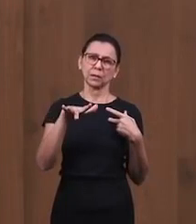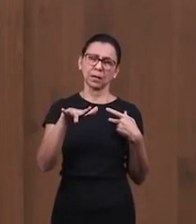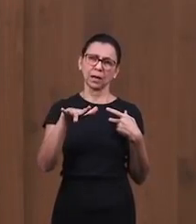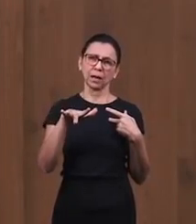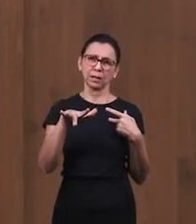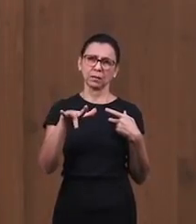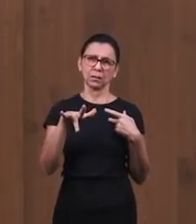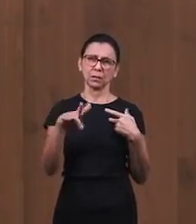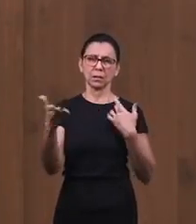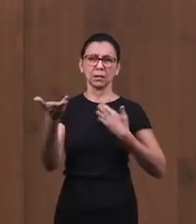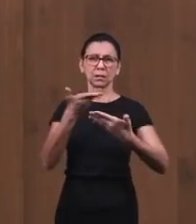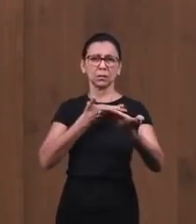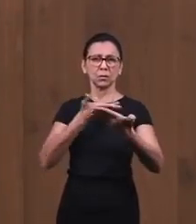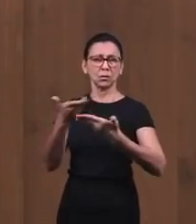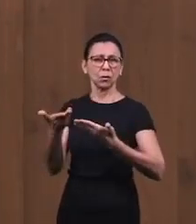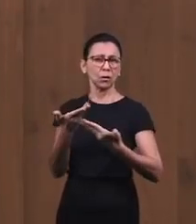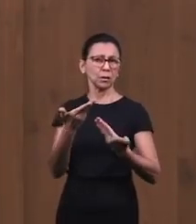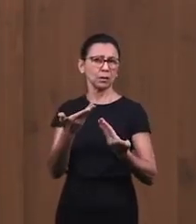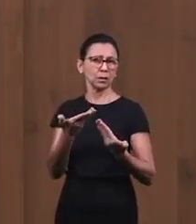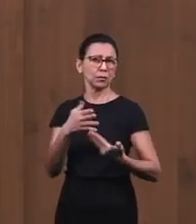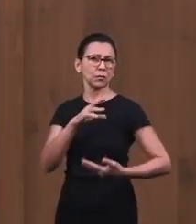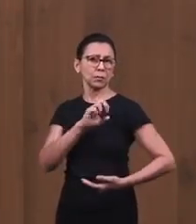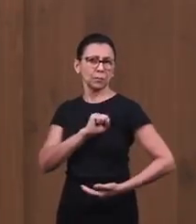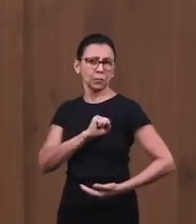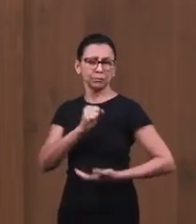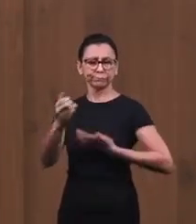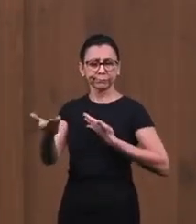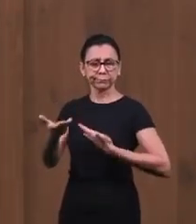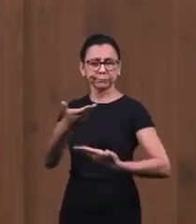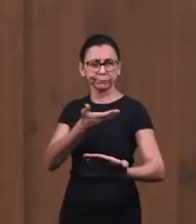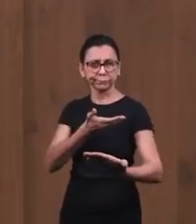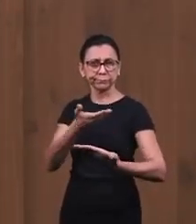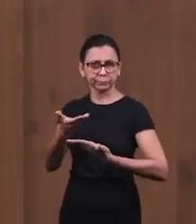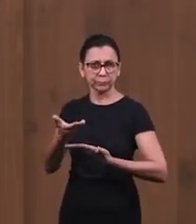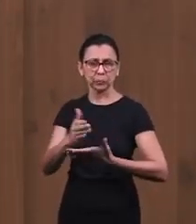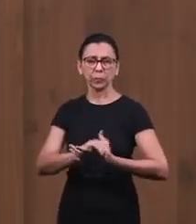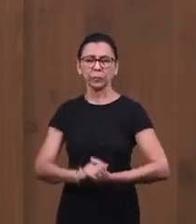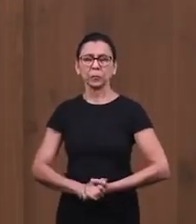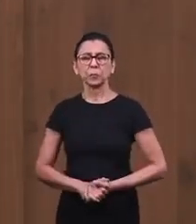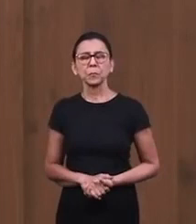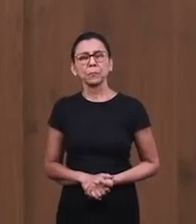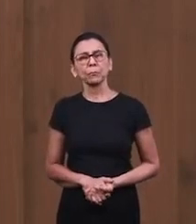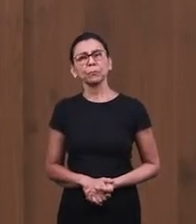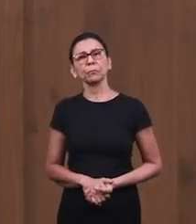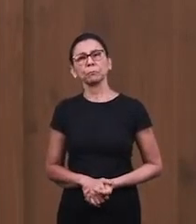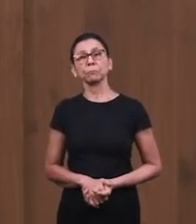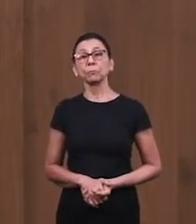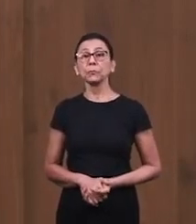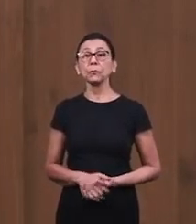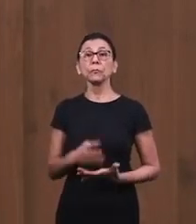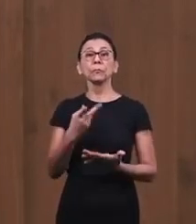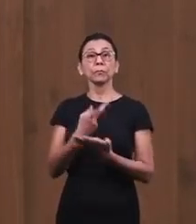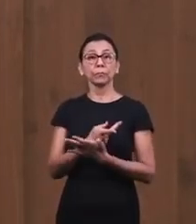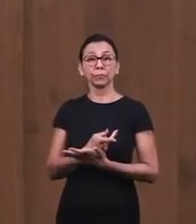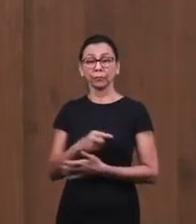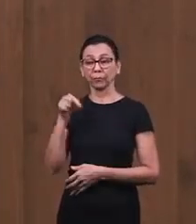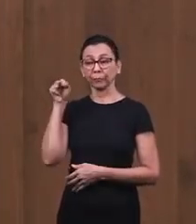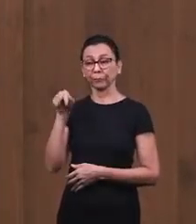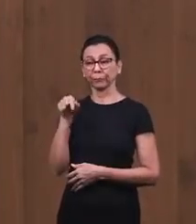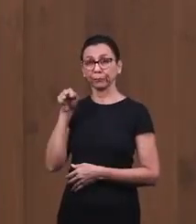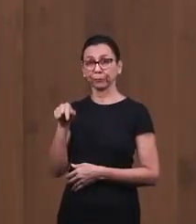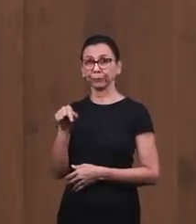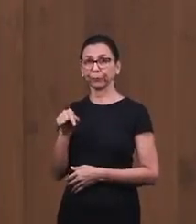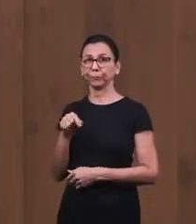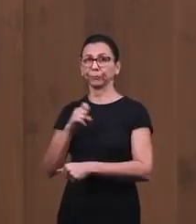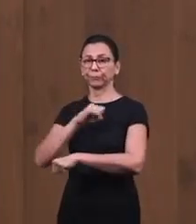friend. And the Lord loves men. So today we will talk about the story of Nehemiah and what happened with the people.